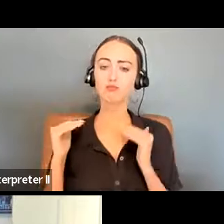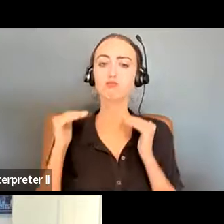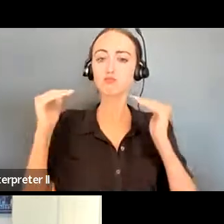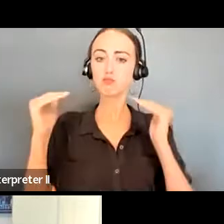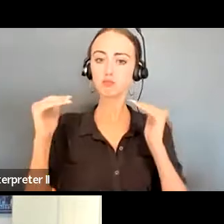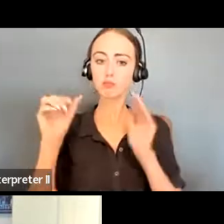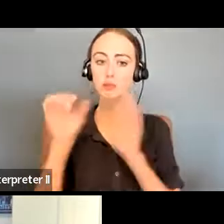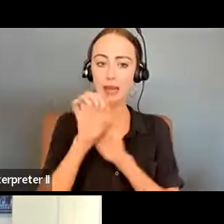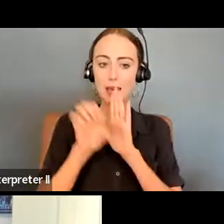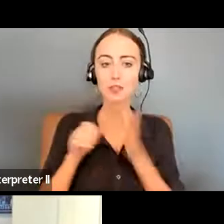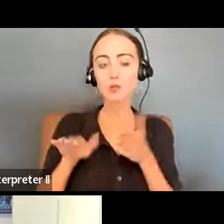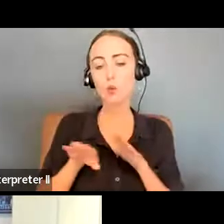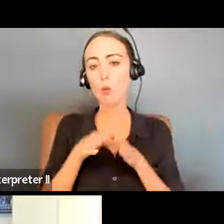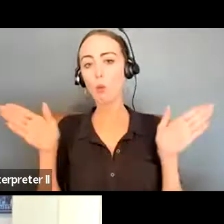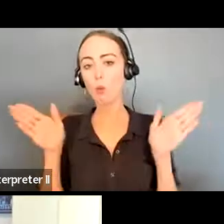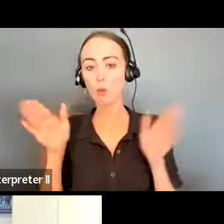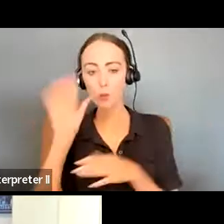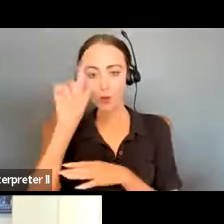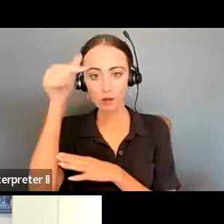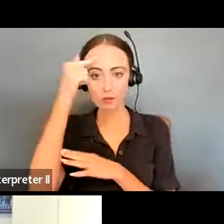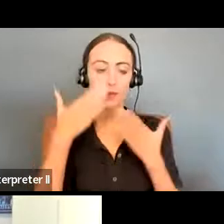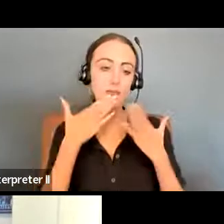ethics and open government. Thank you.